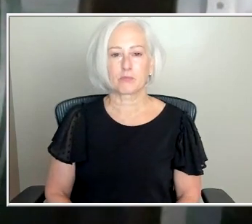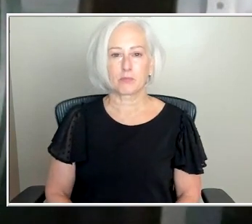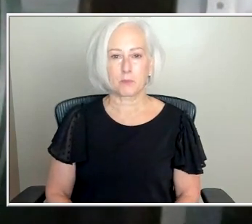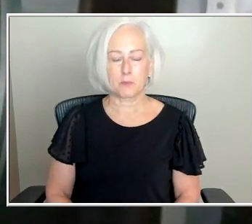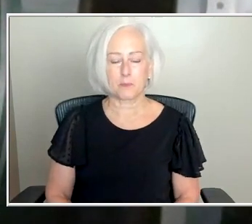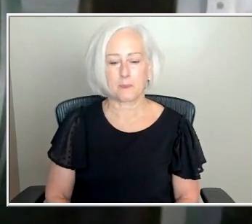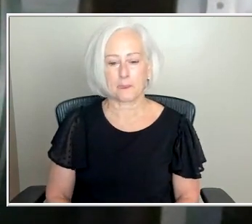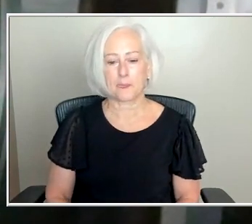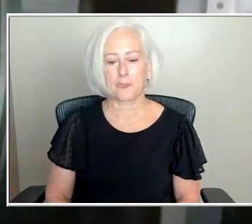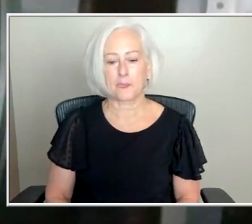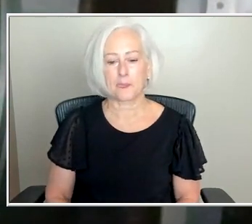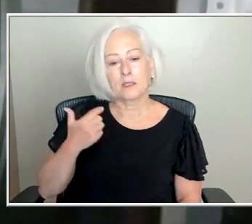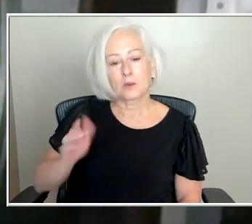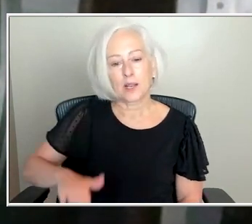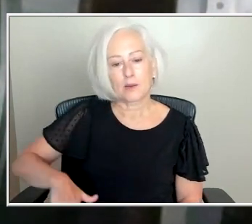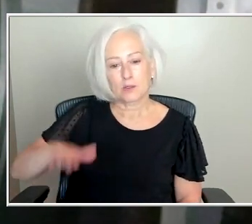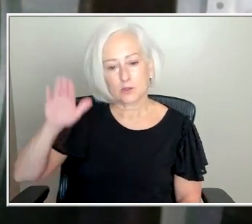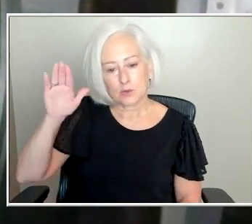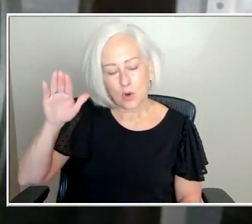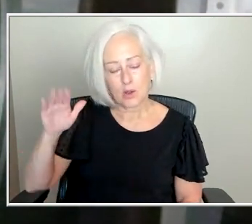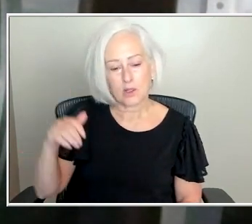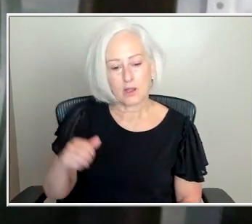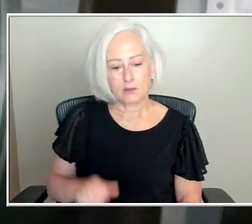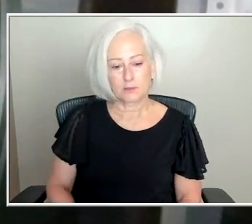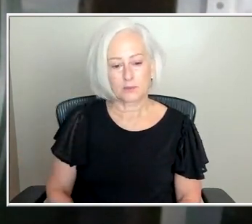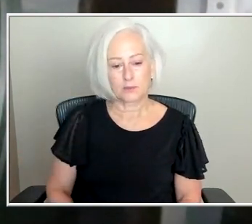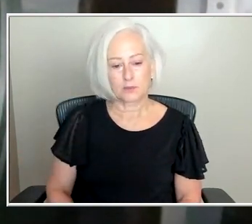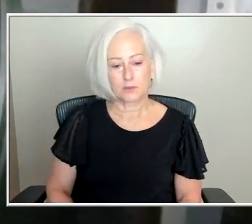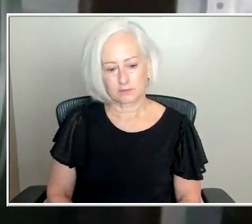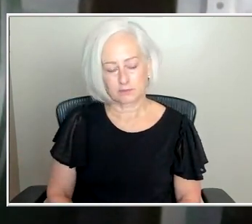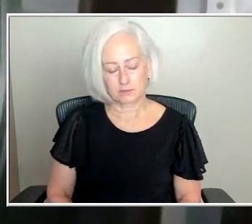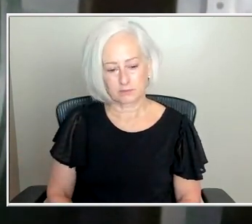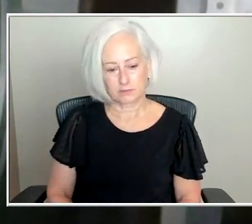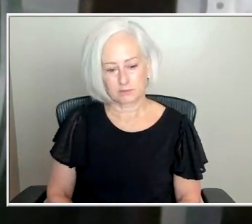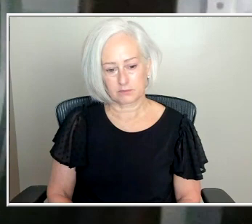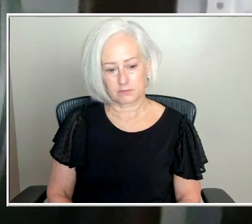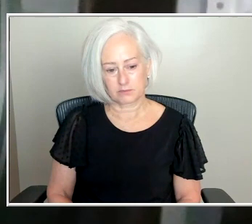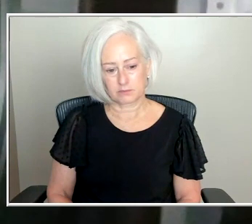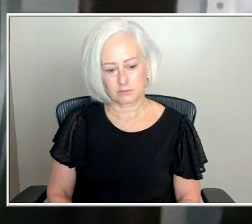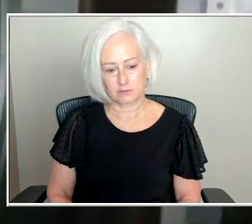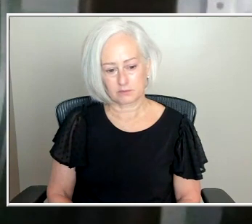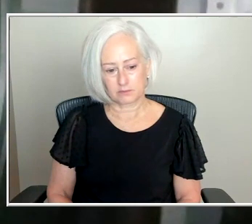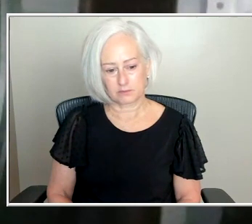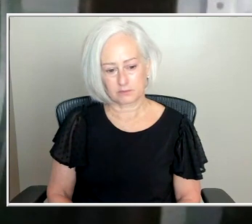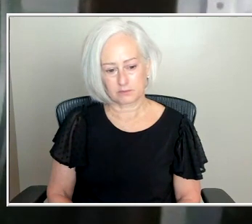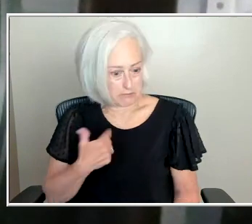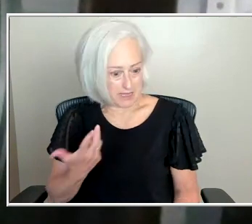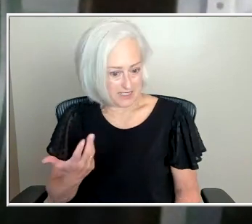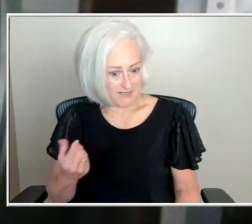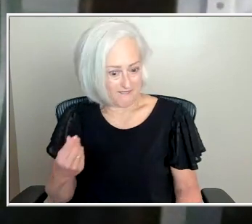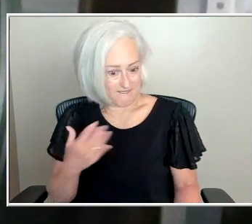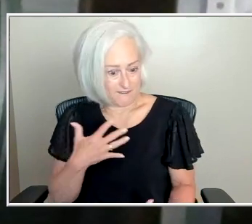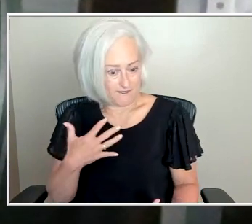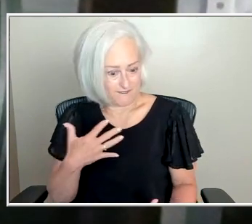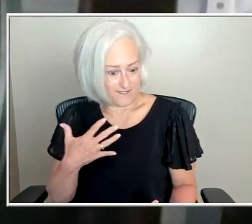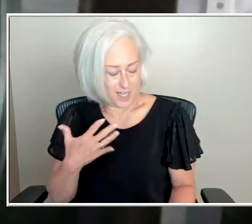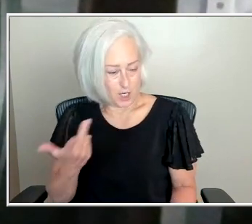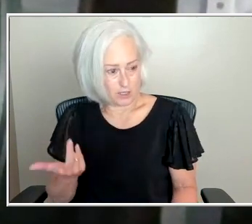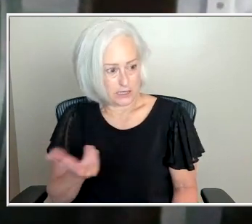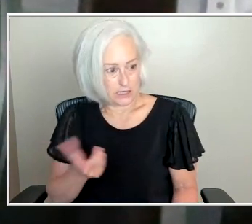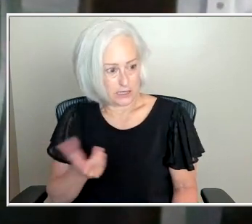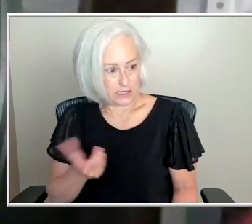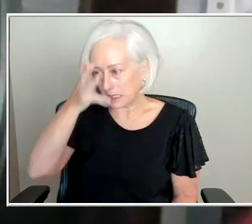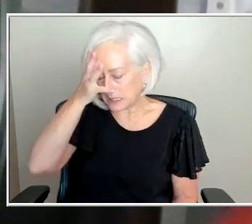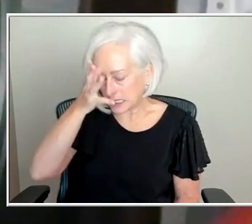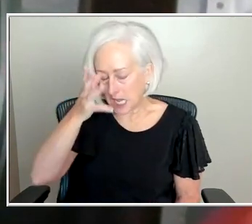as a kid, he was a very, there was some fear there, right? He's a police officer, he's my dad,